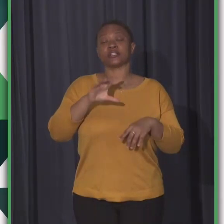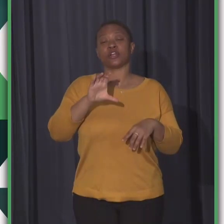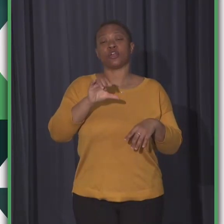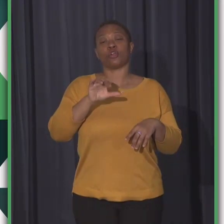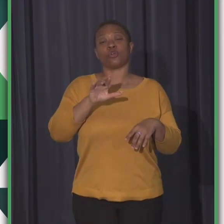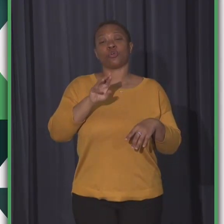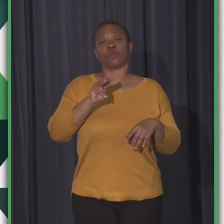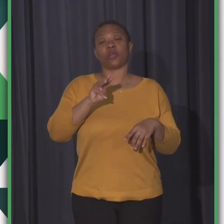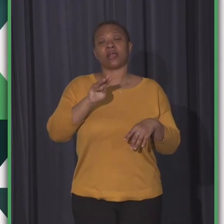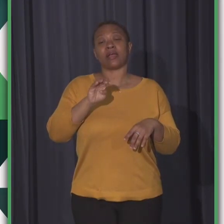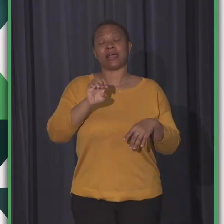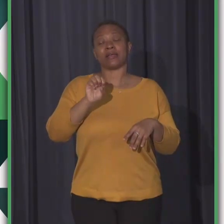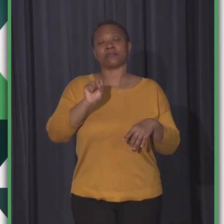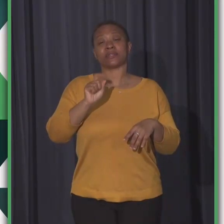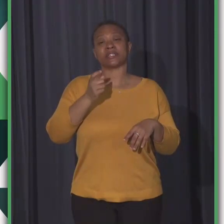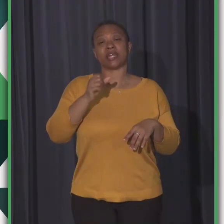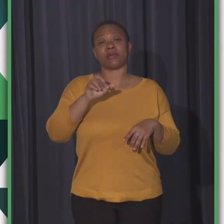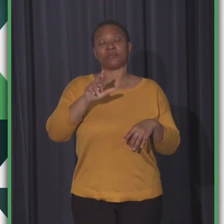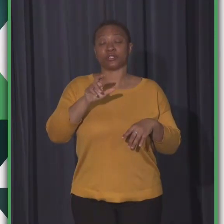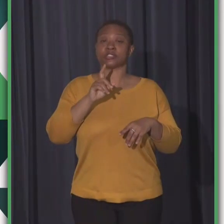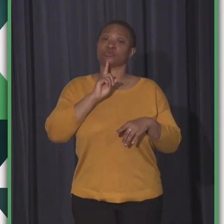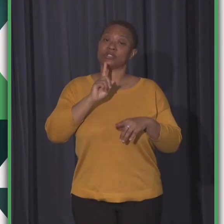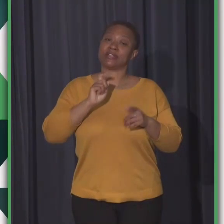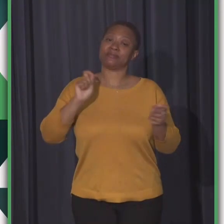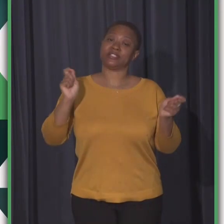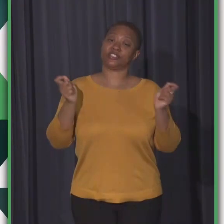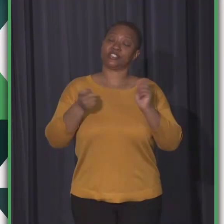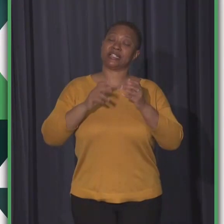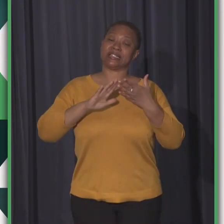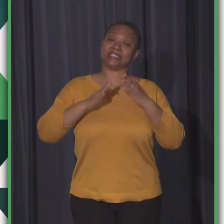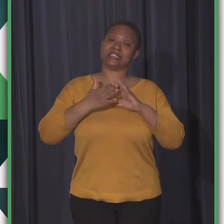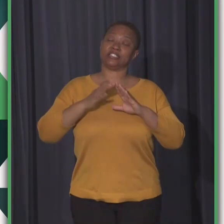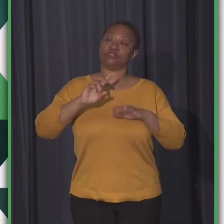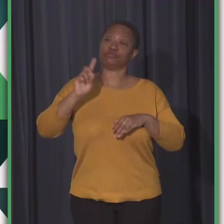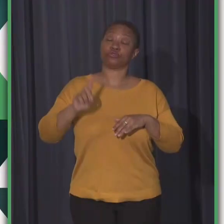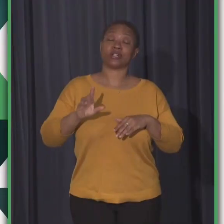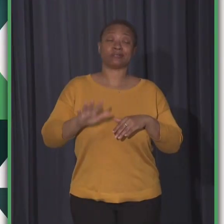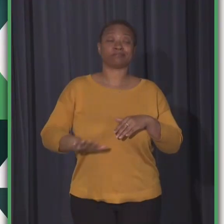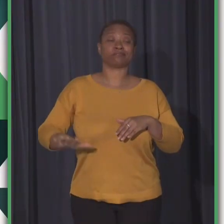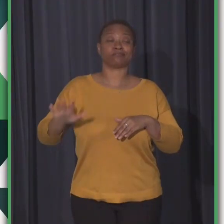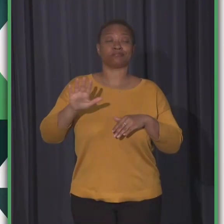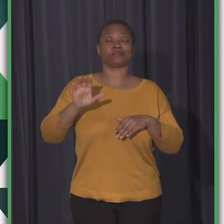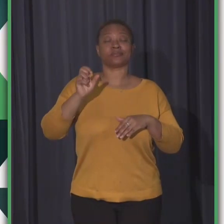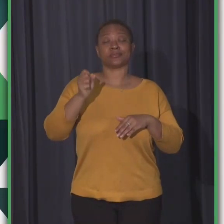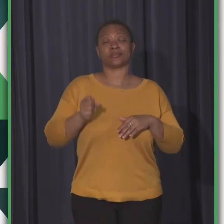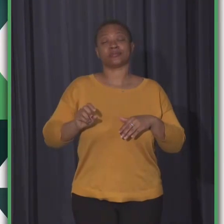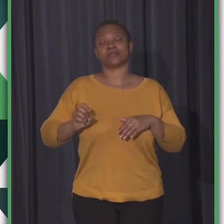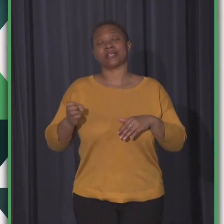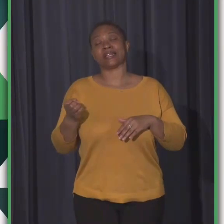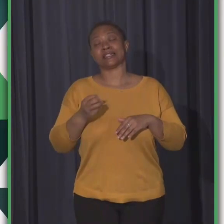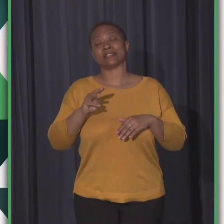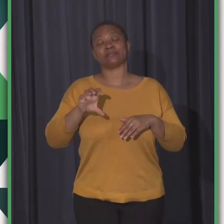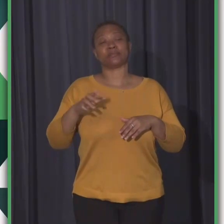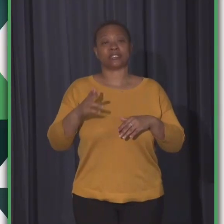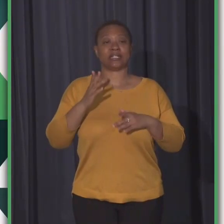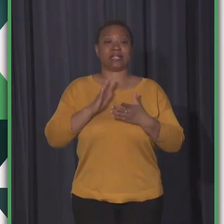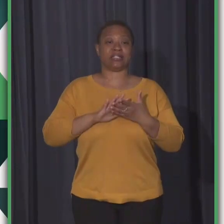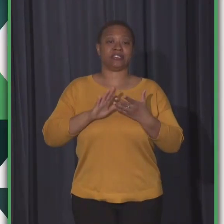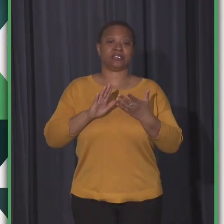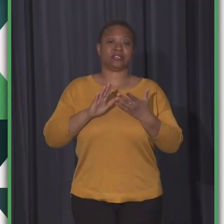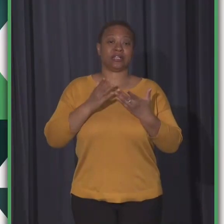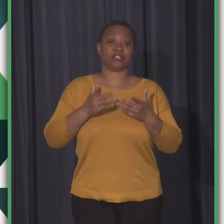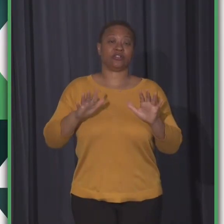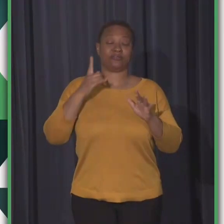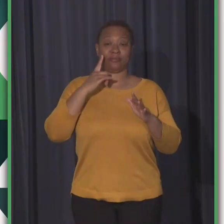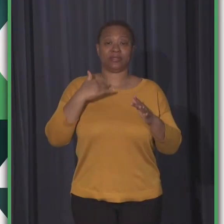Stoppers, has been making a difference here in the city of Detroit and across southeastern Michigan. That's it for me for